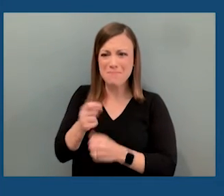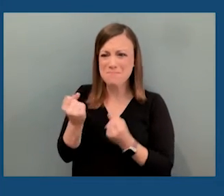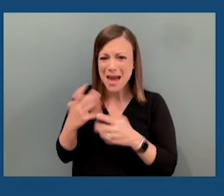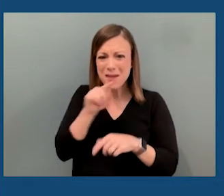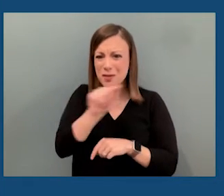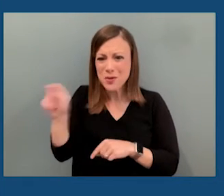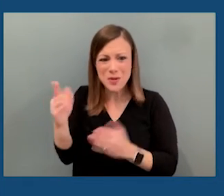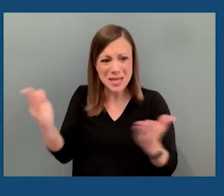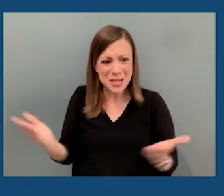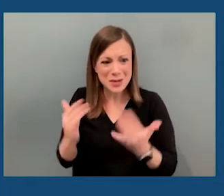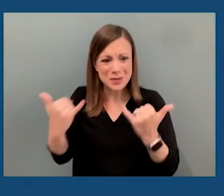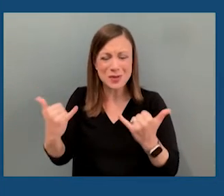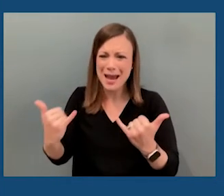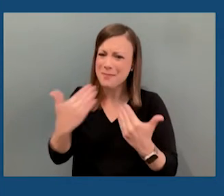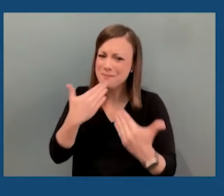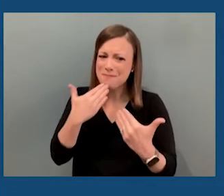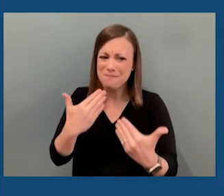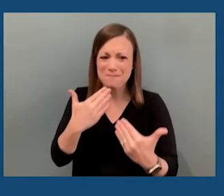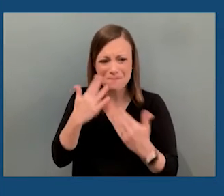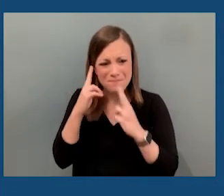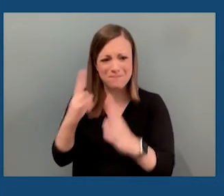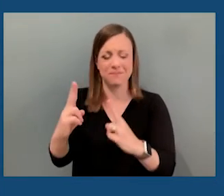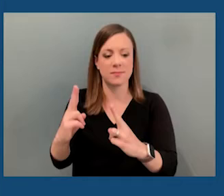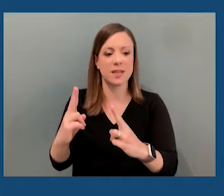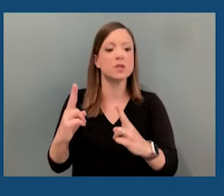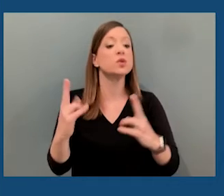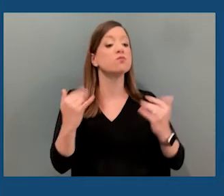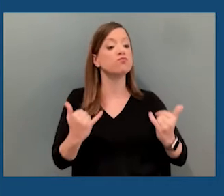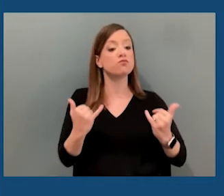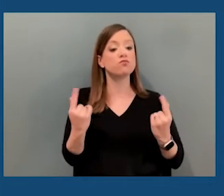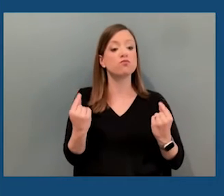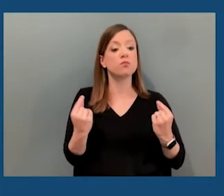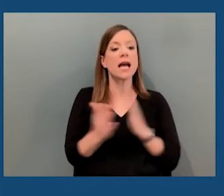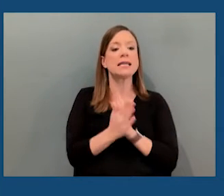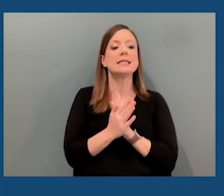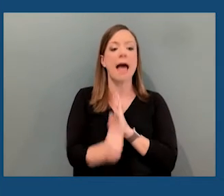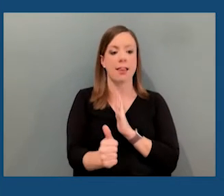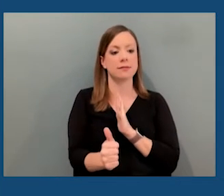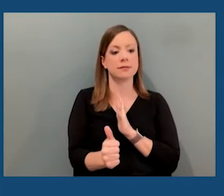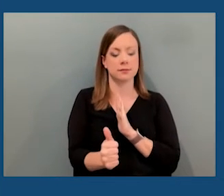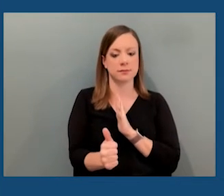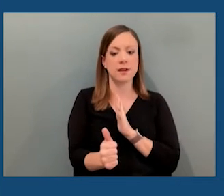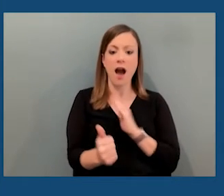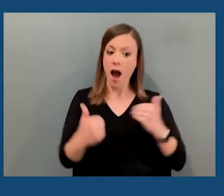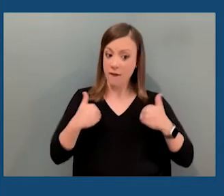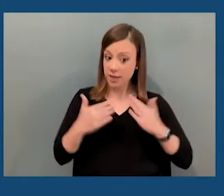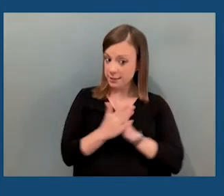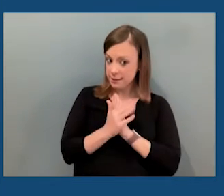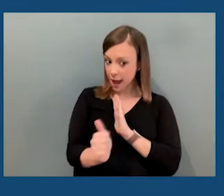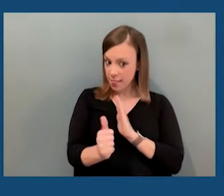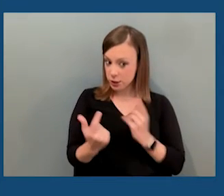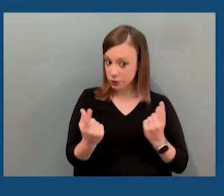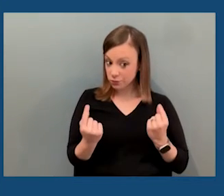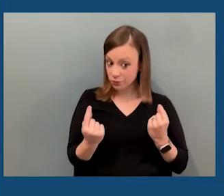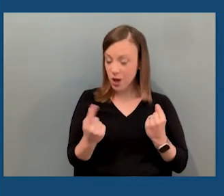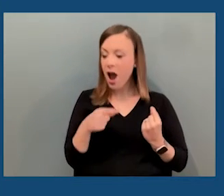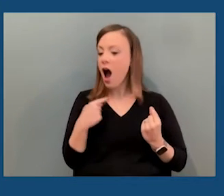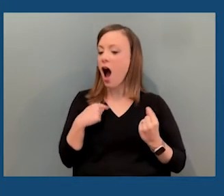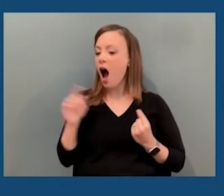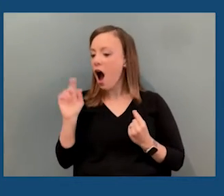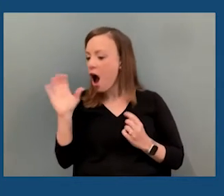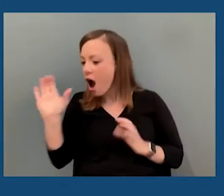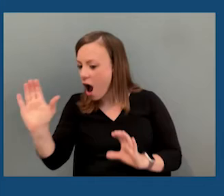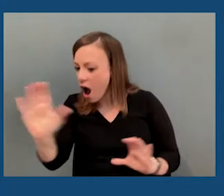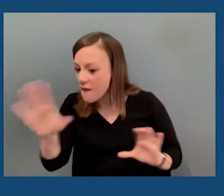You know, I'll be talking a little bit about talent. I do have a talent. Is that I find the best talent, and they're represented in